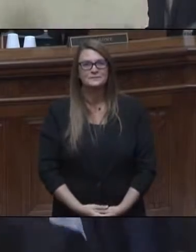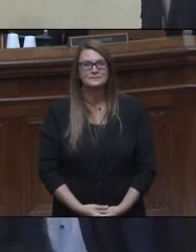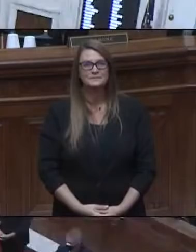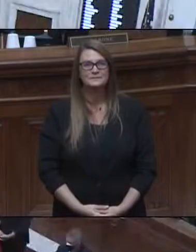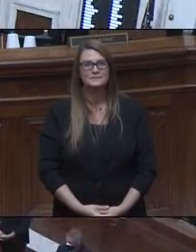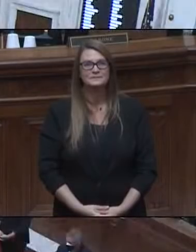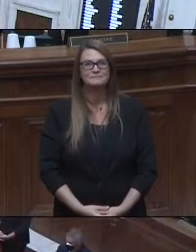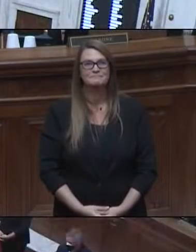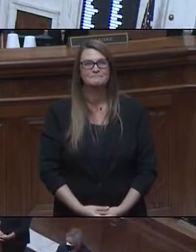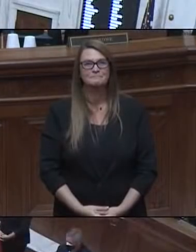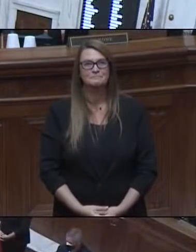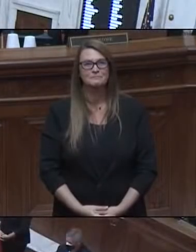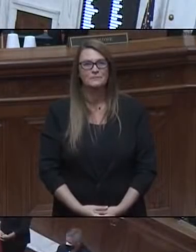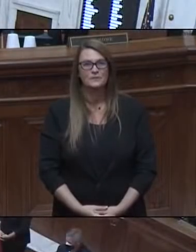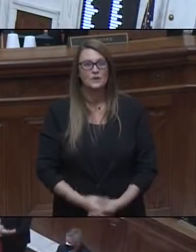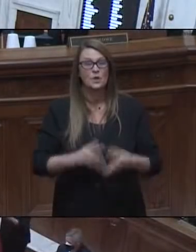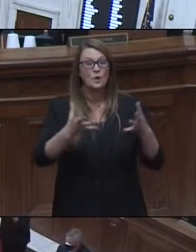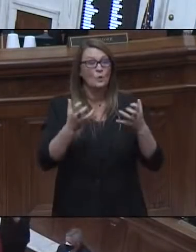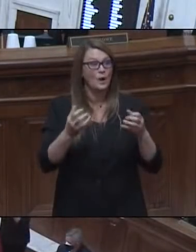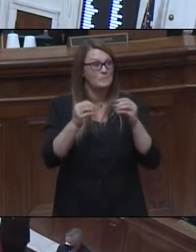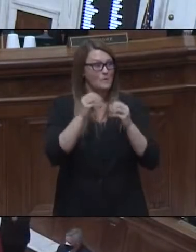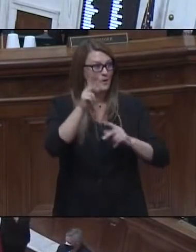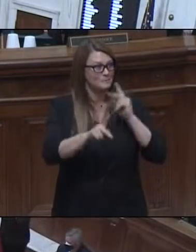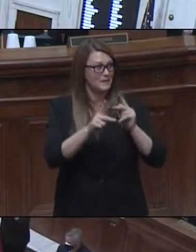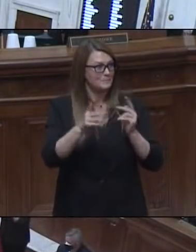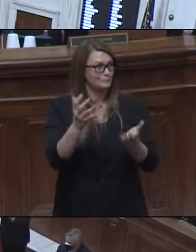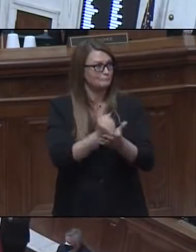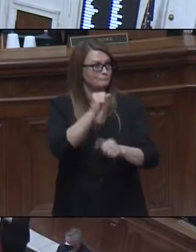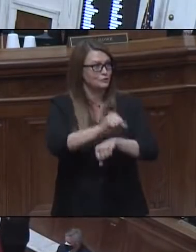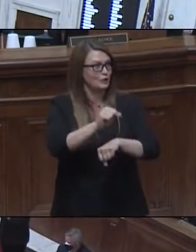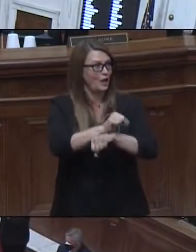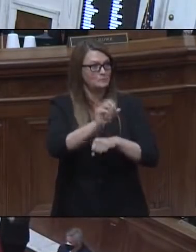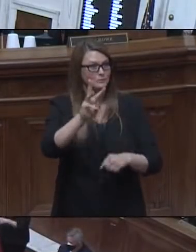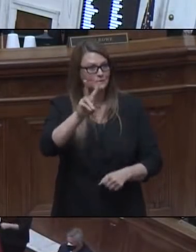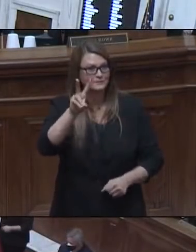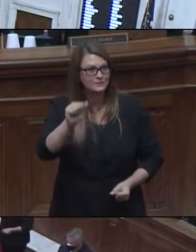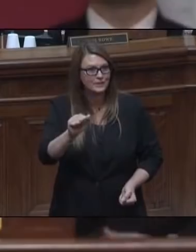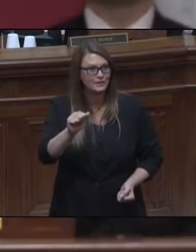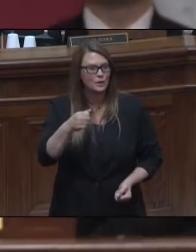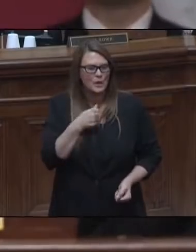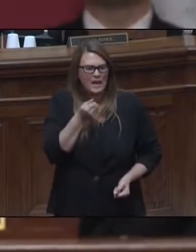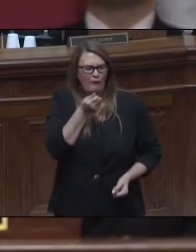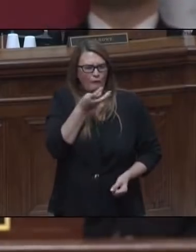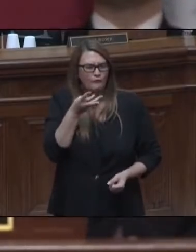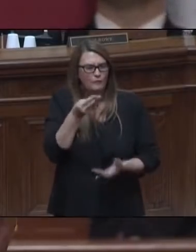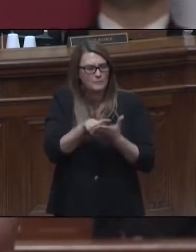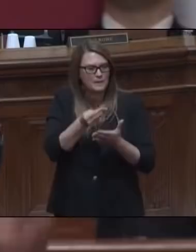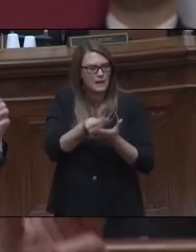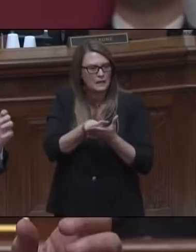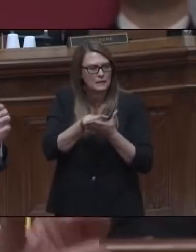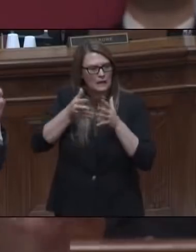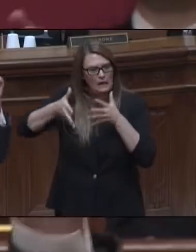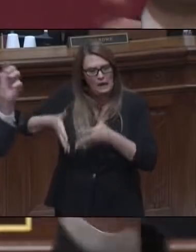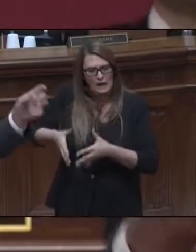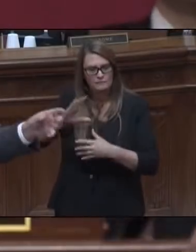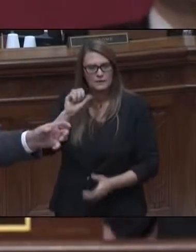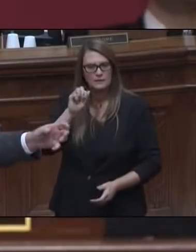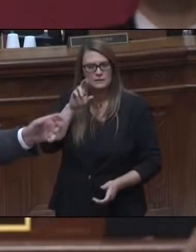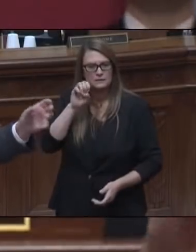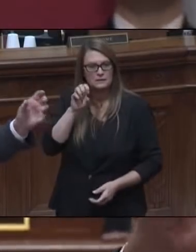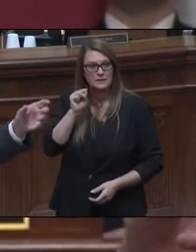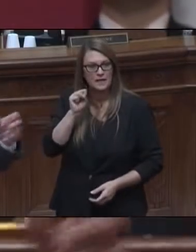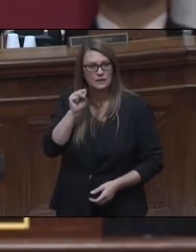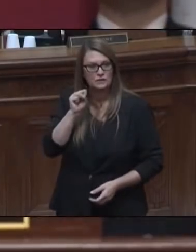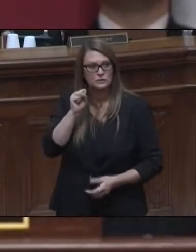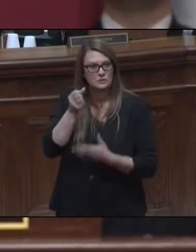Okay, we want more people back to work in West Virginia. We had a few extra dollars from the remaining CARES money,